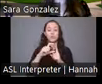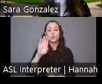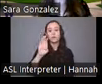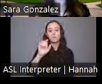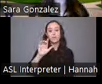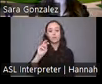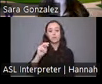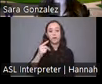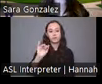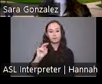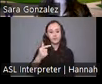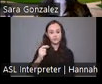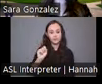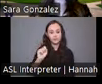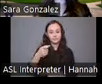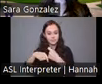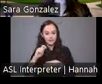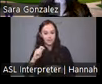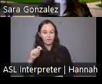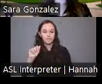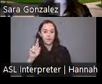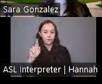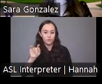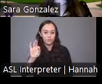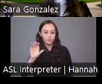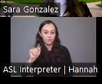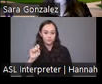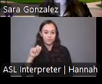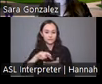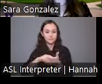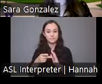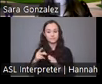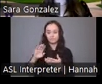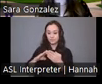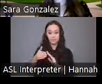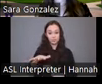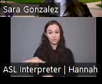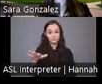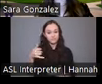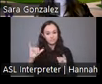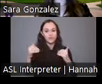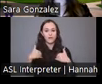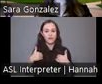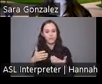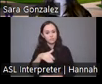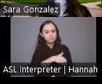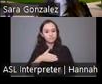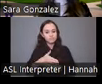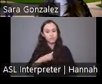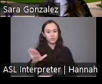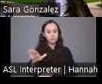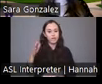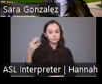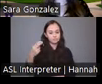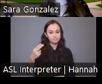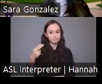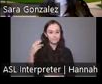to assert the responsibility involved in and continued ownership over tangible heritage. And